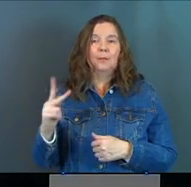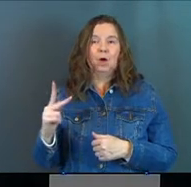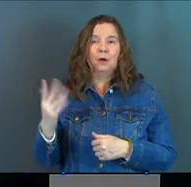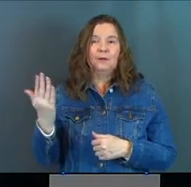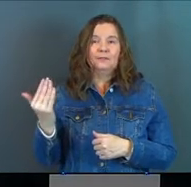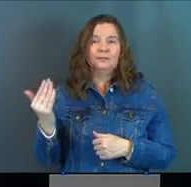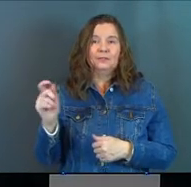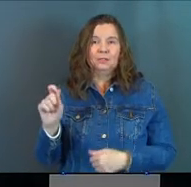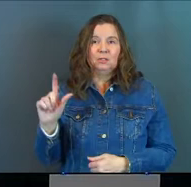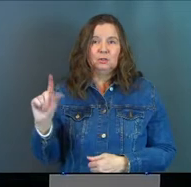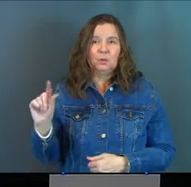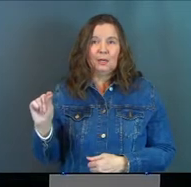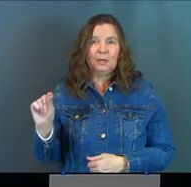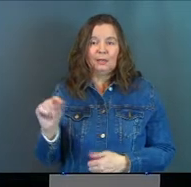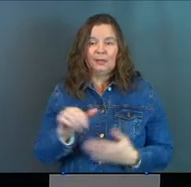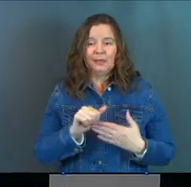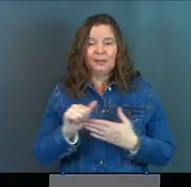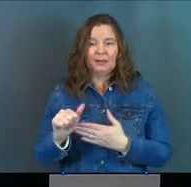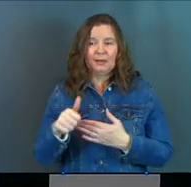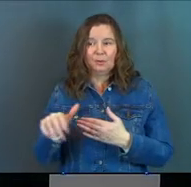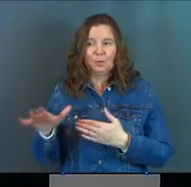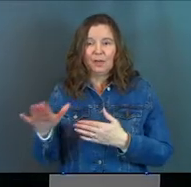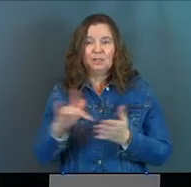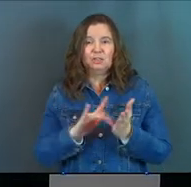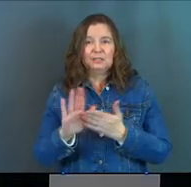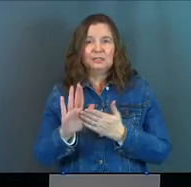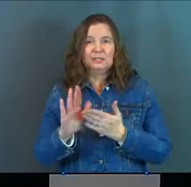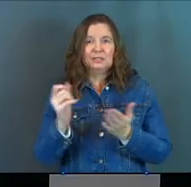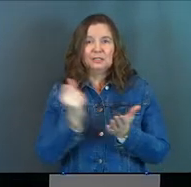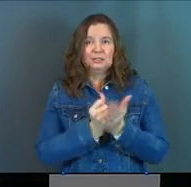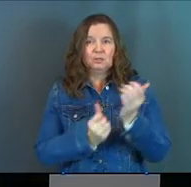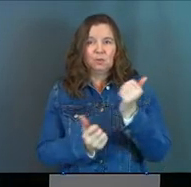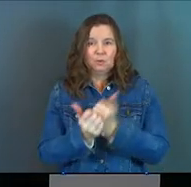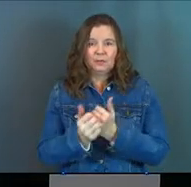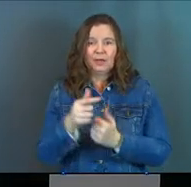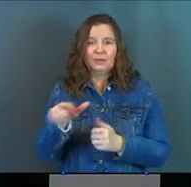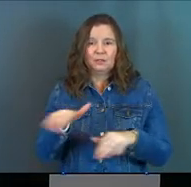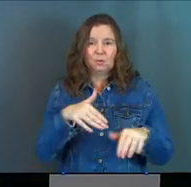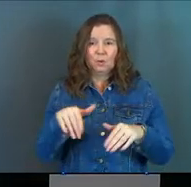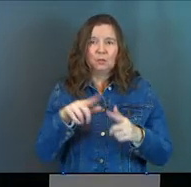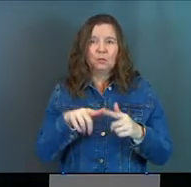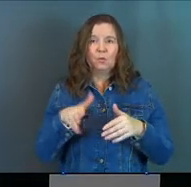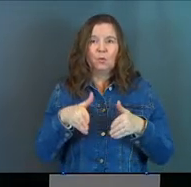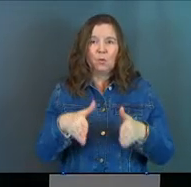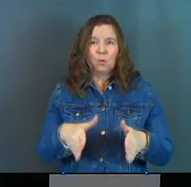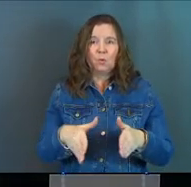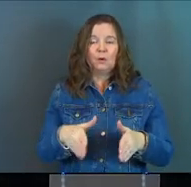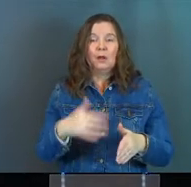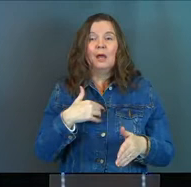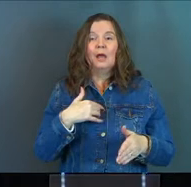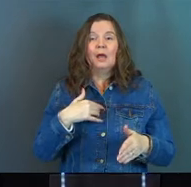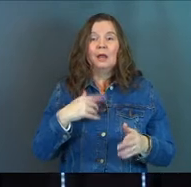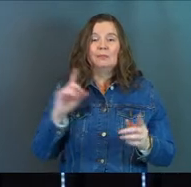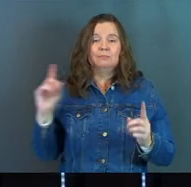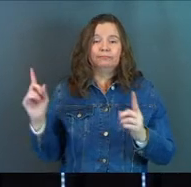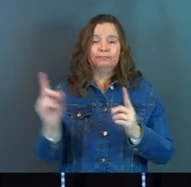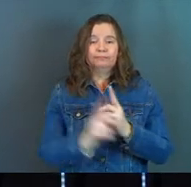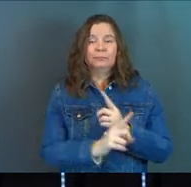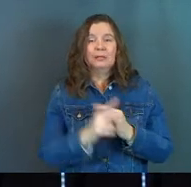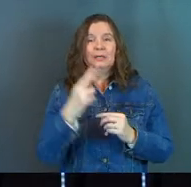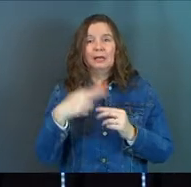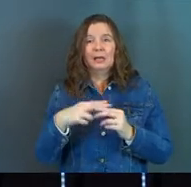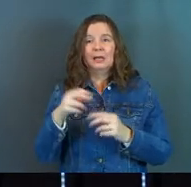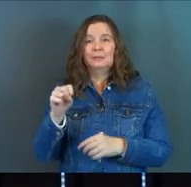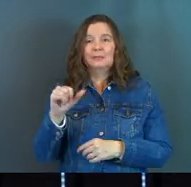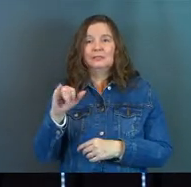Mark 15:20. Then they led him away, Jesus, to be crucified. And this is his walk down the road. And a passerby named Simon,